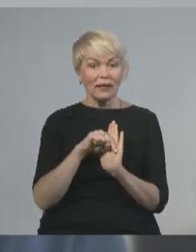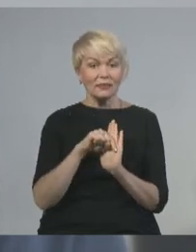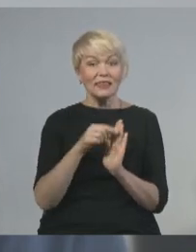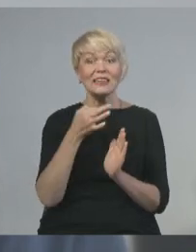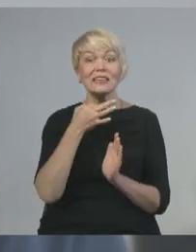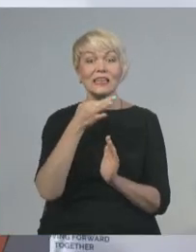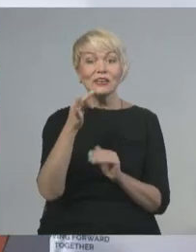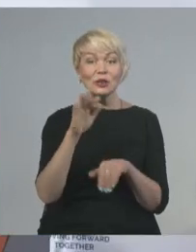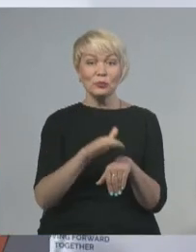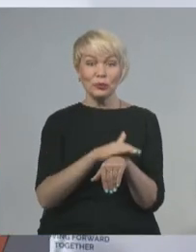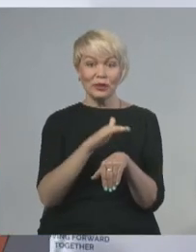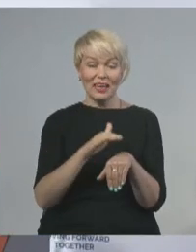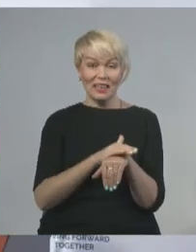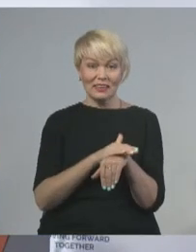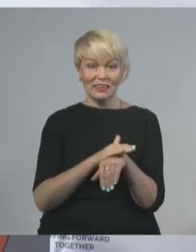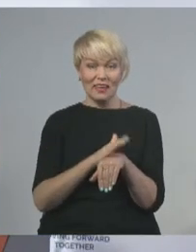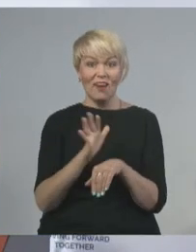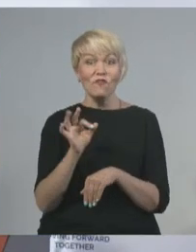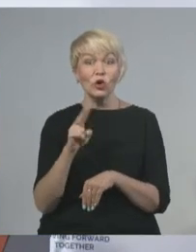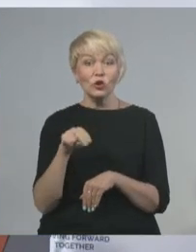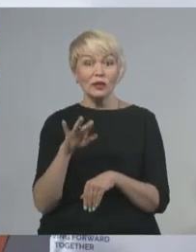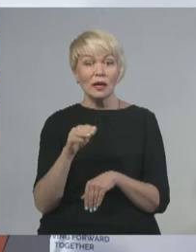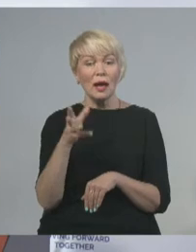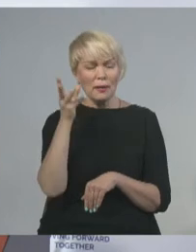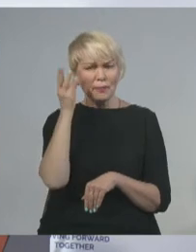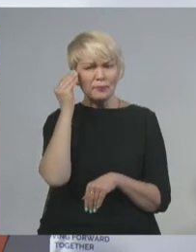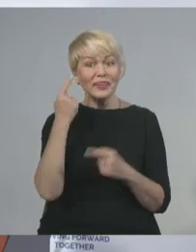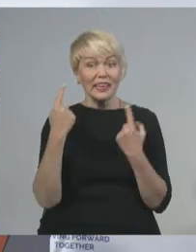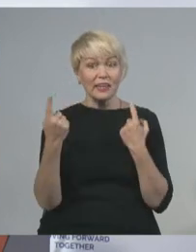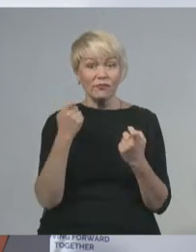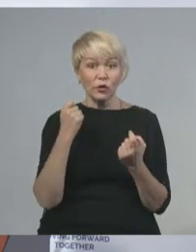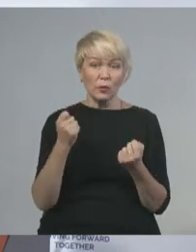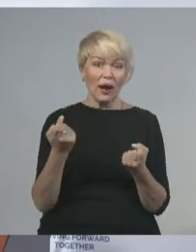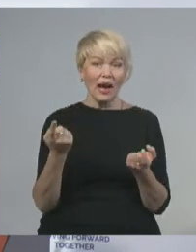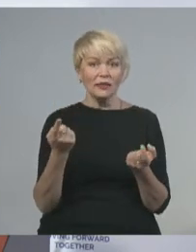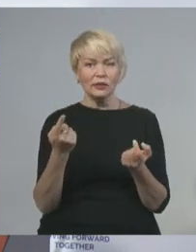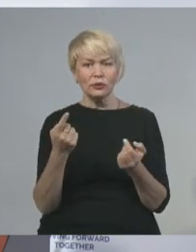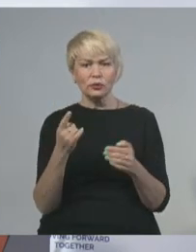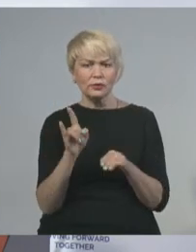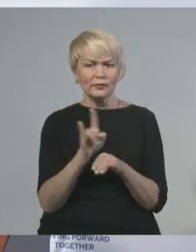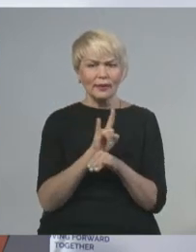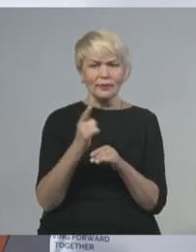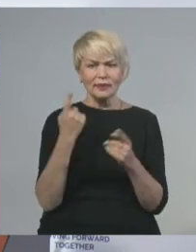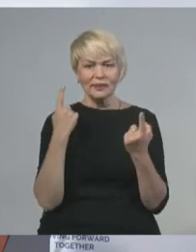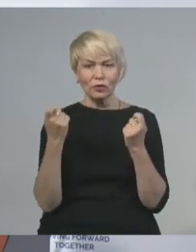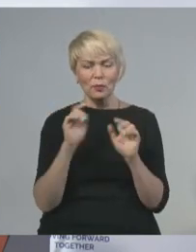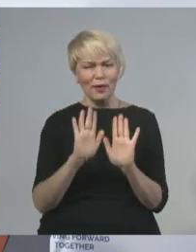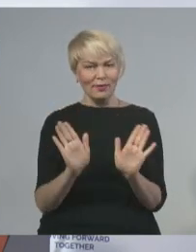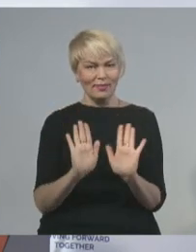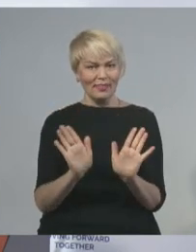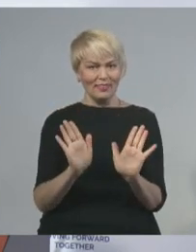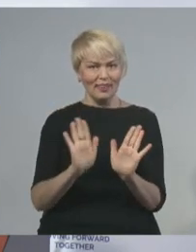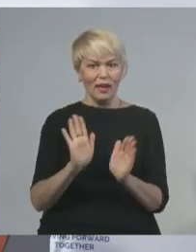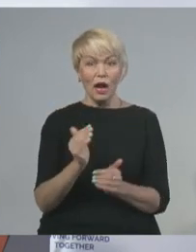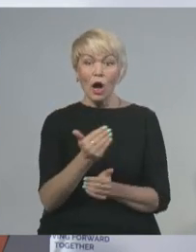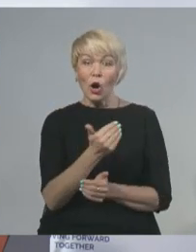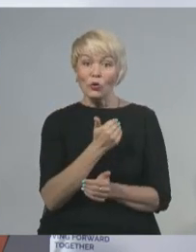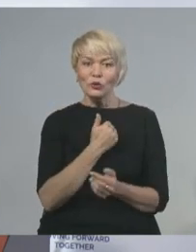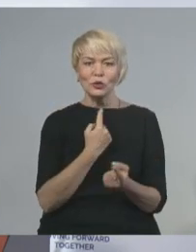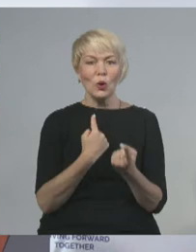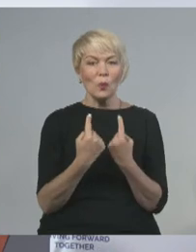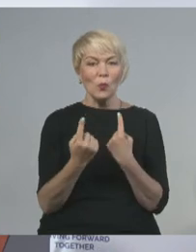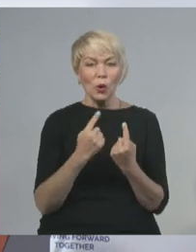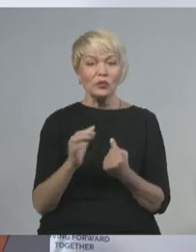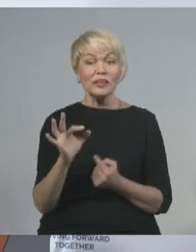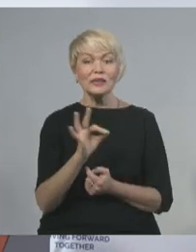mean the information disinformation topics what do you mean no no i mean uh the the economic like the the economic